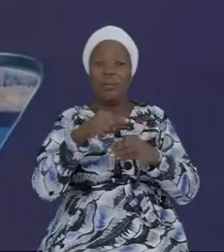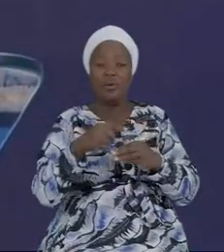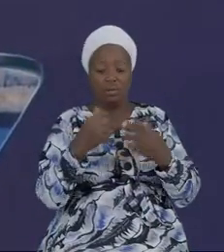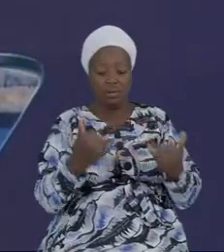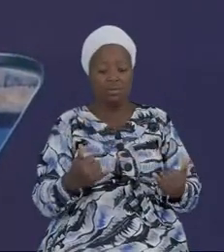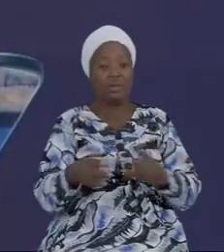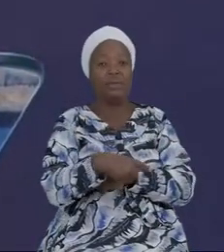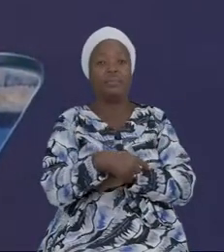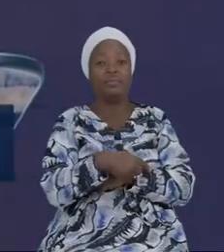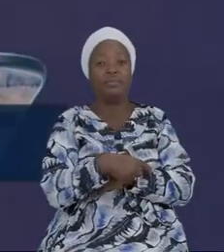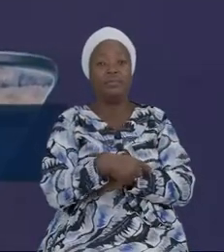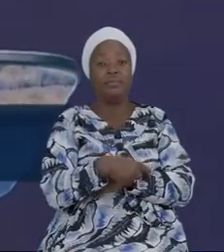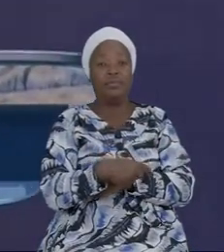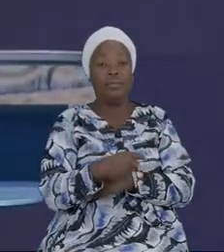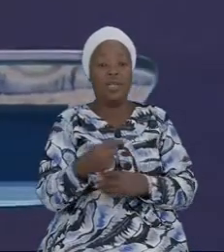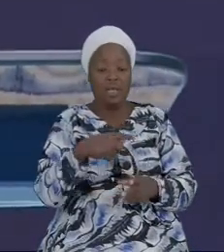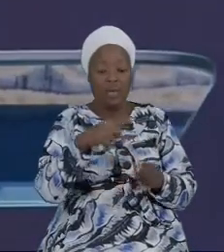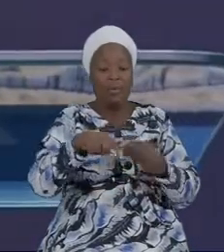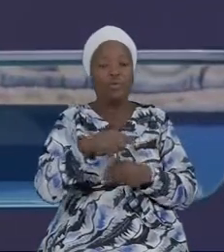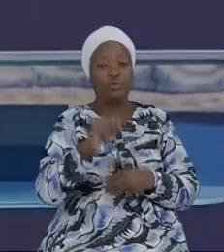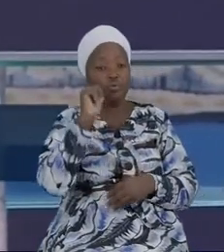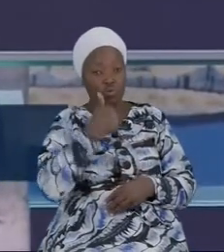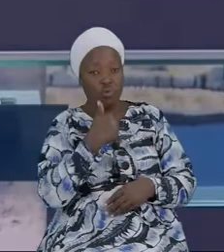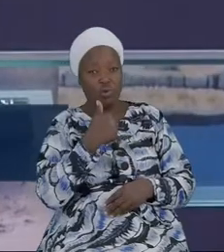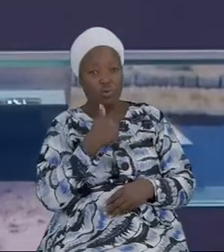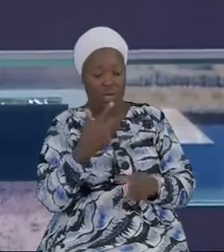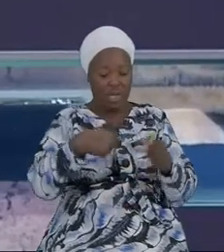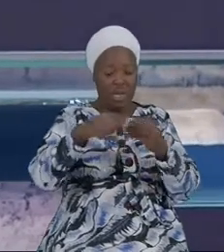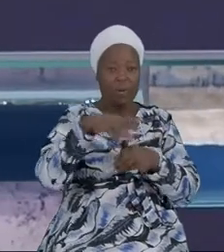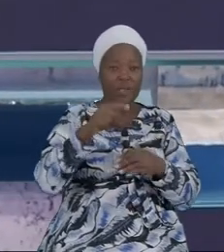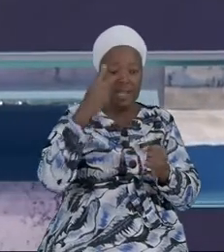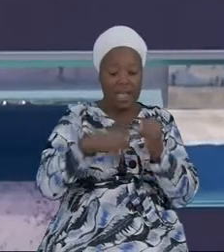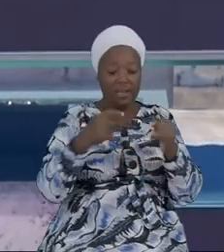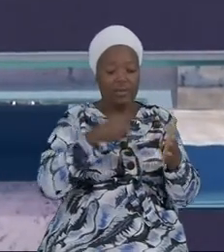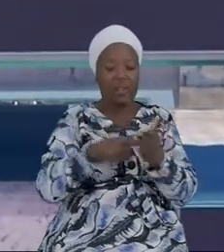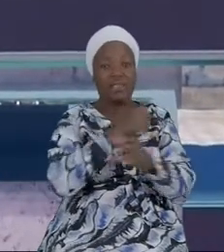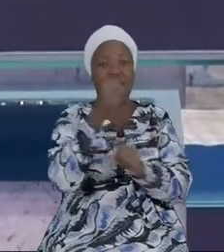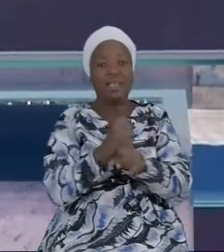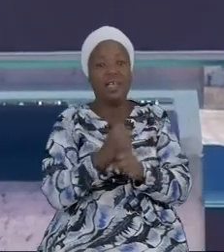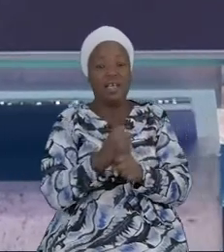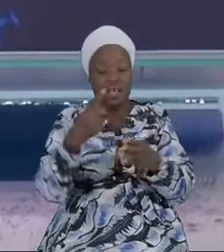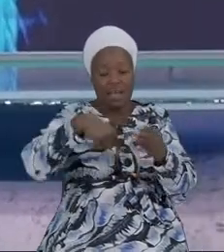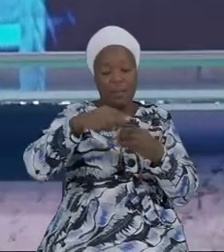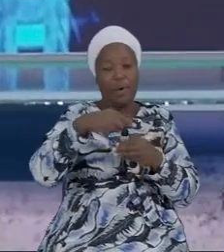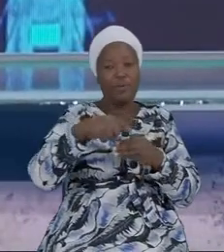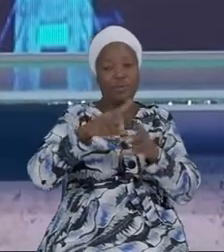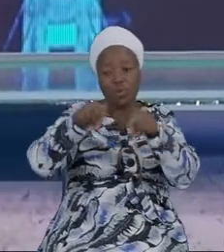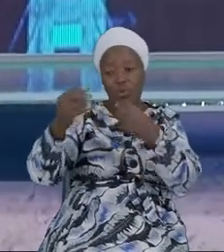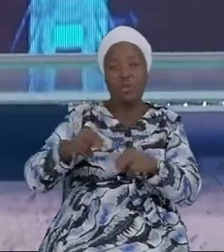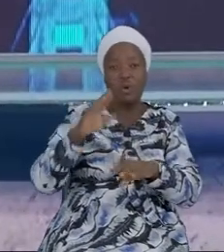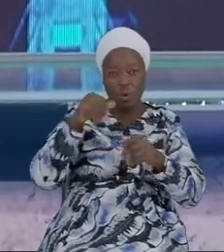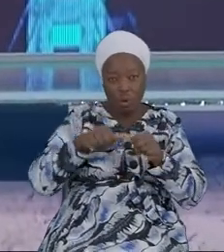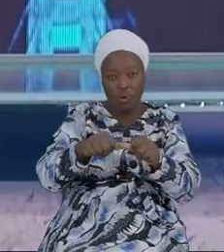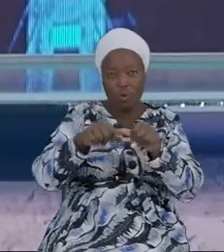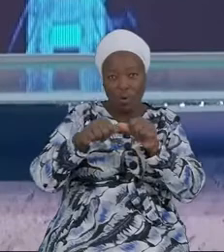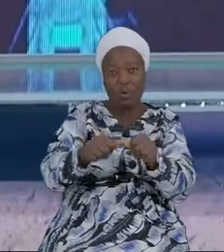today, about tomorrow, about the end of this year, about going on